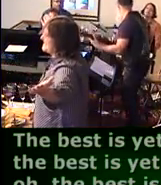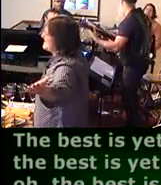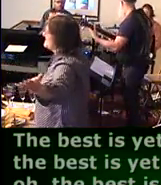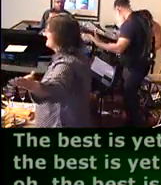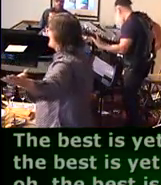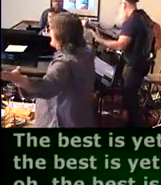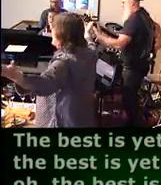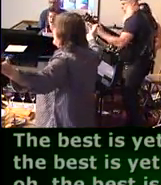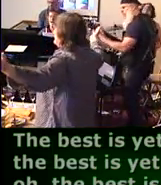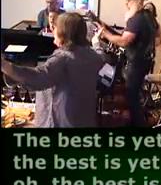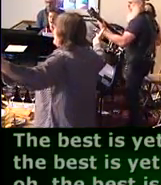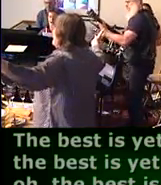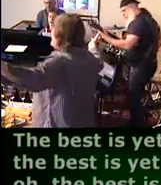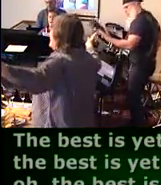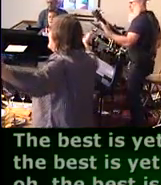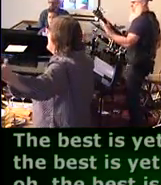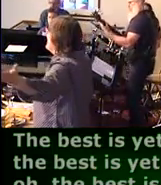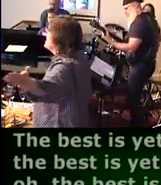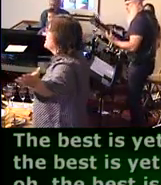the